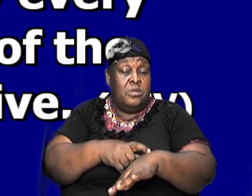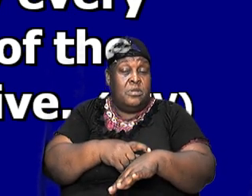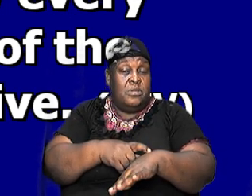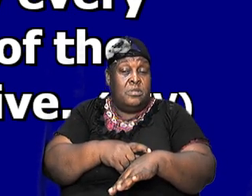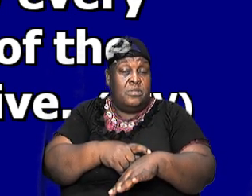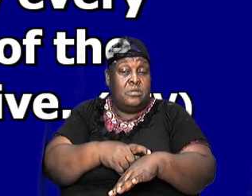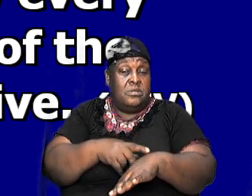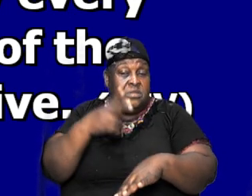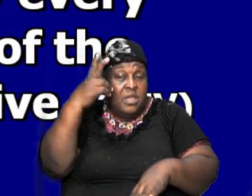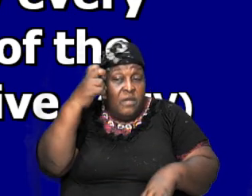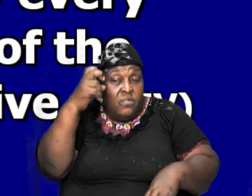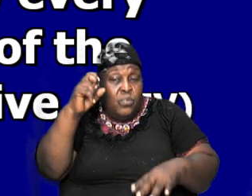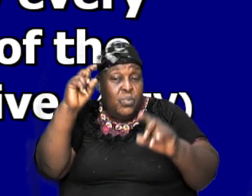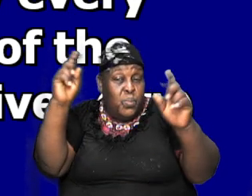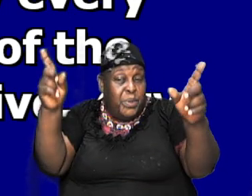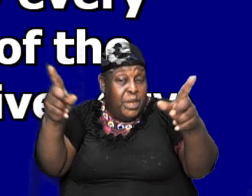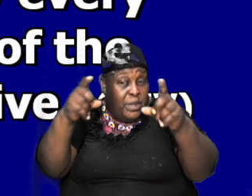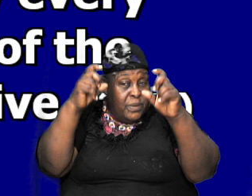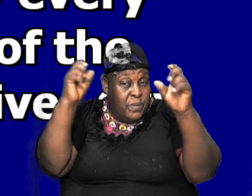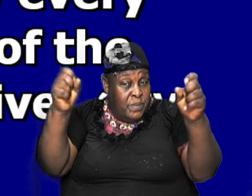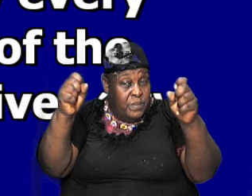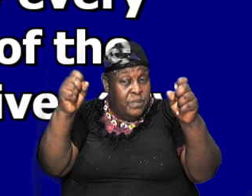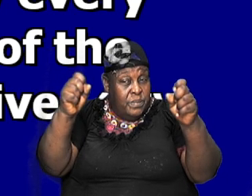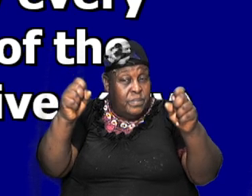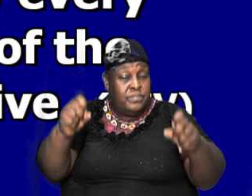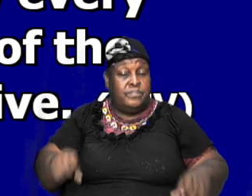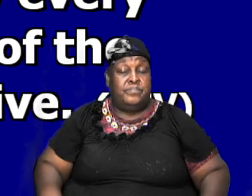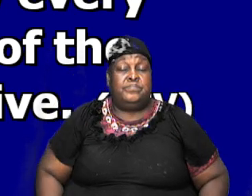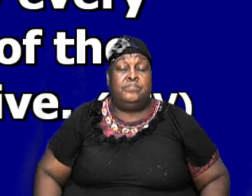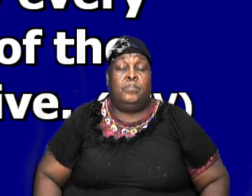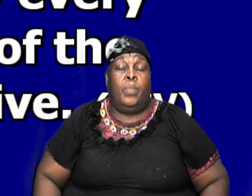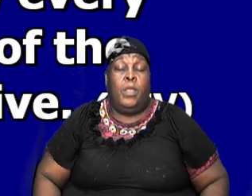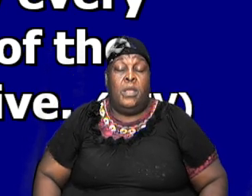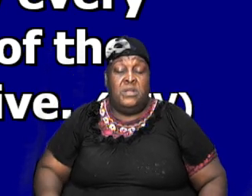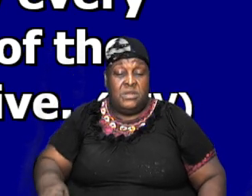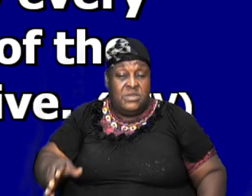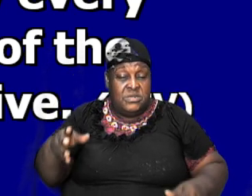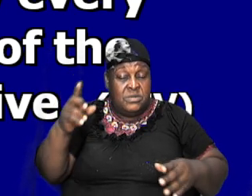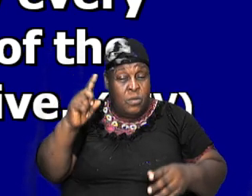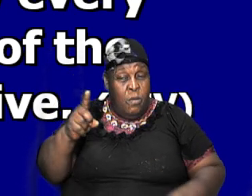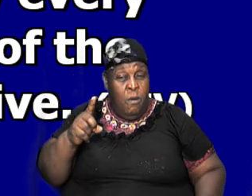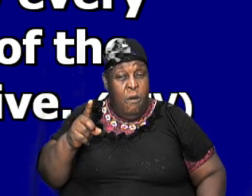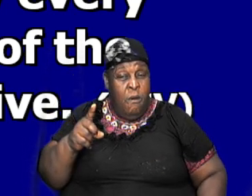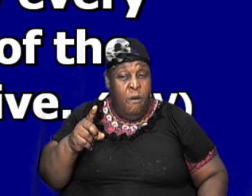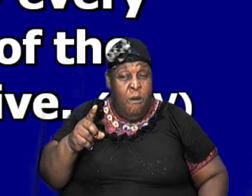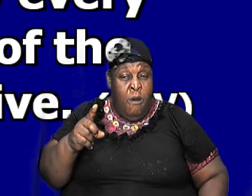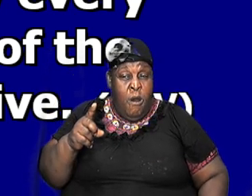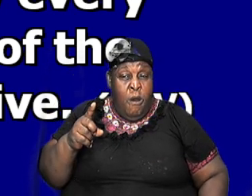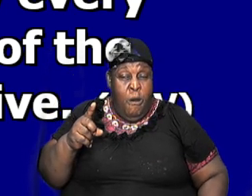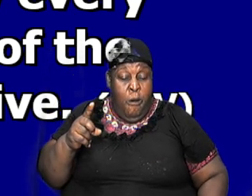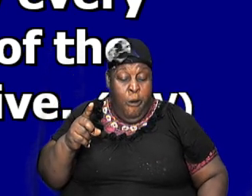there's a lot of scholars that have different things out there, you know, but this is the one that